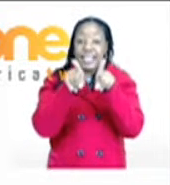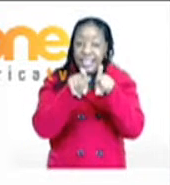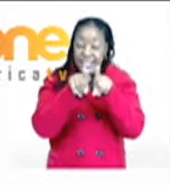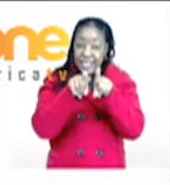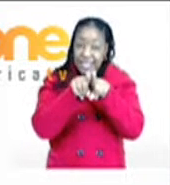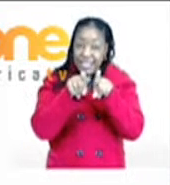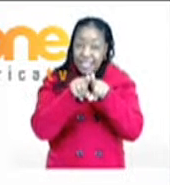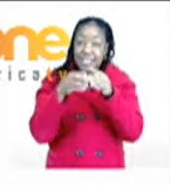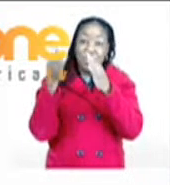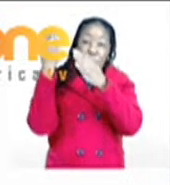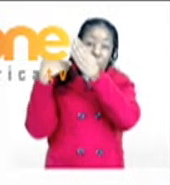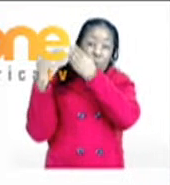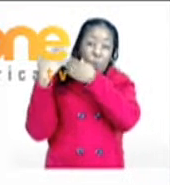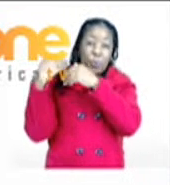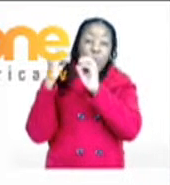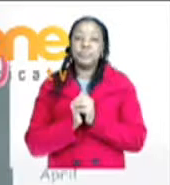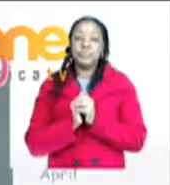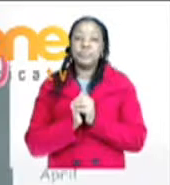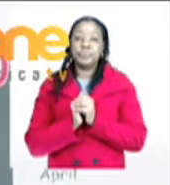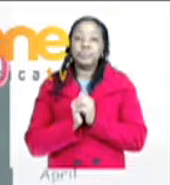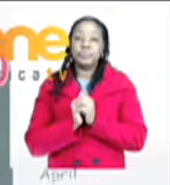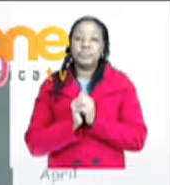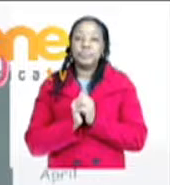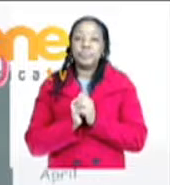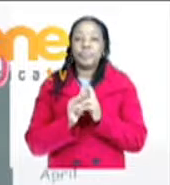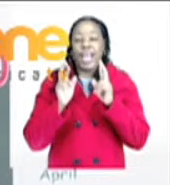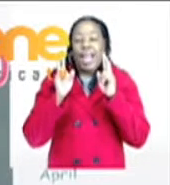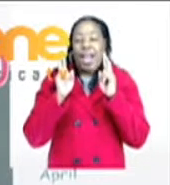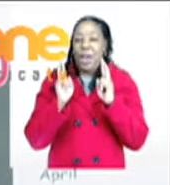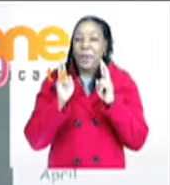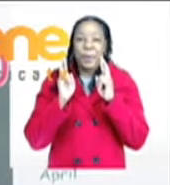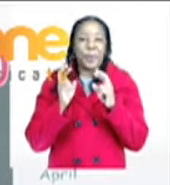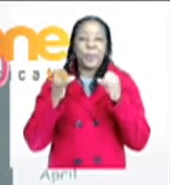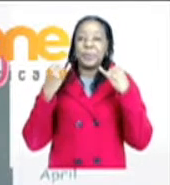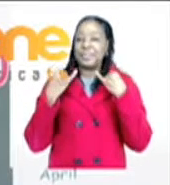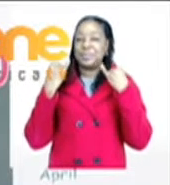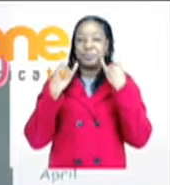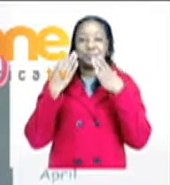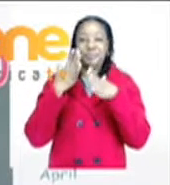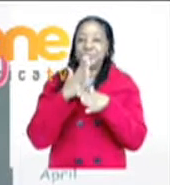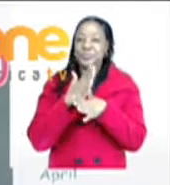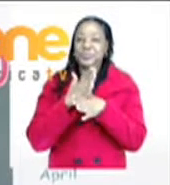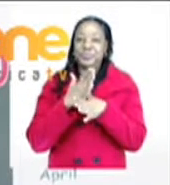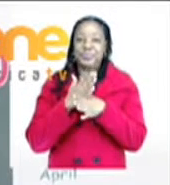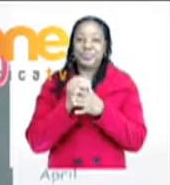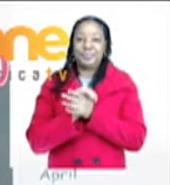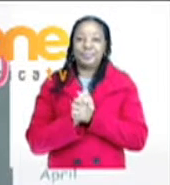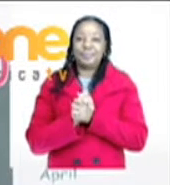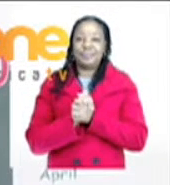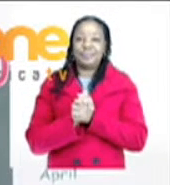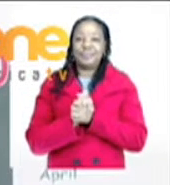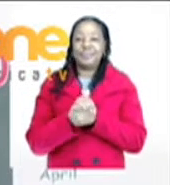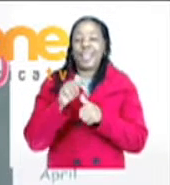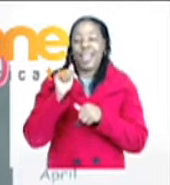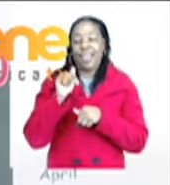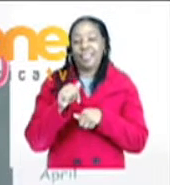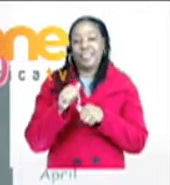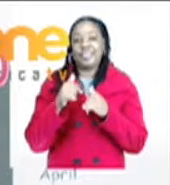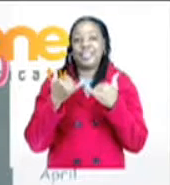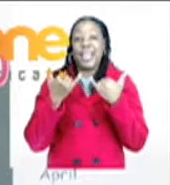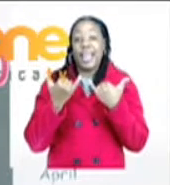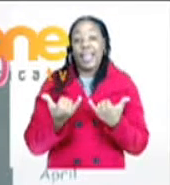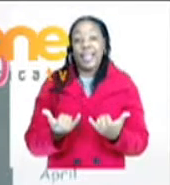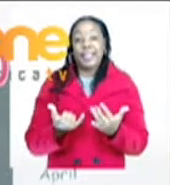introduced the lesson to you. I hope you have enjoyed the lesson. Now let's sanitize our